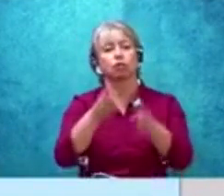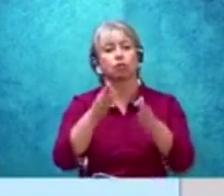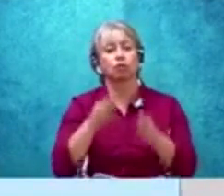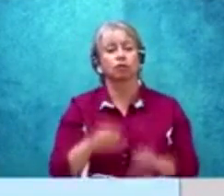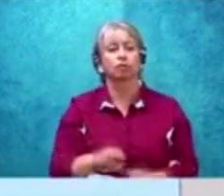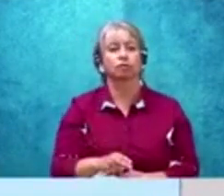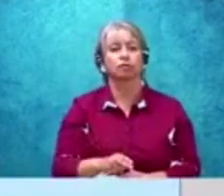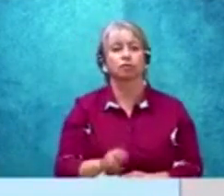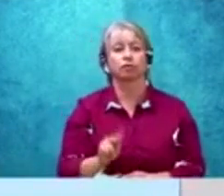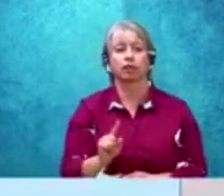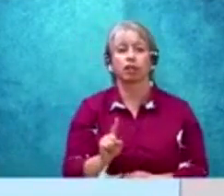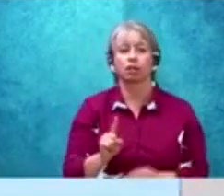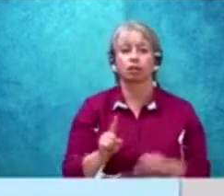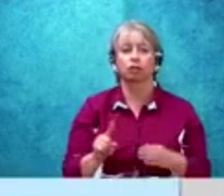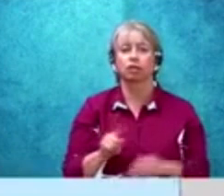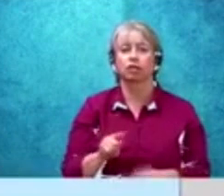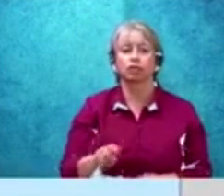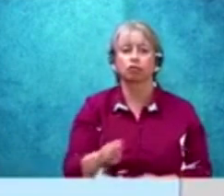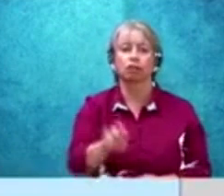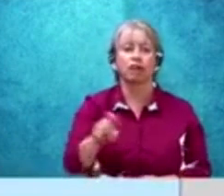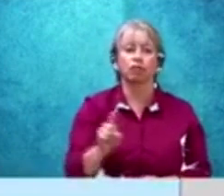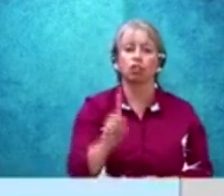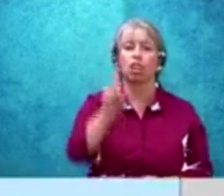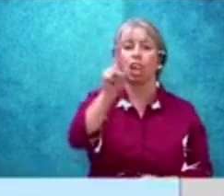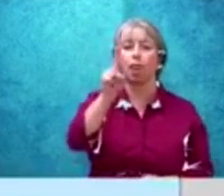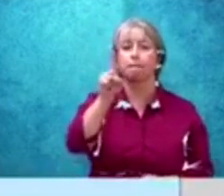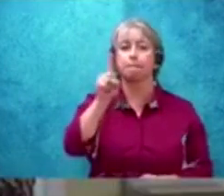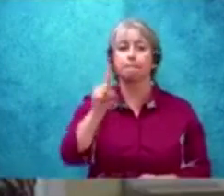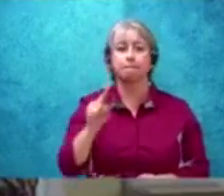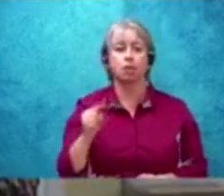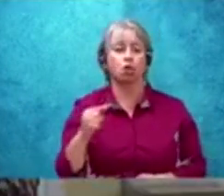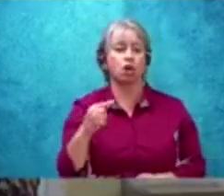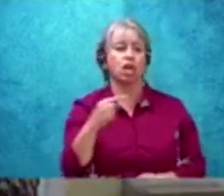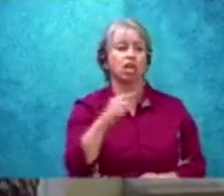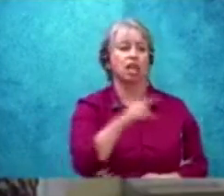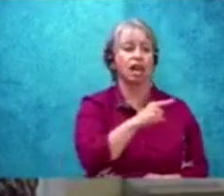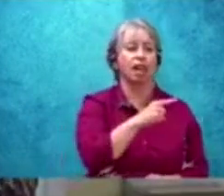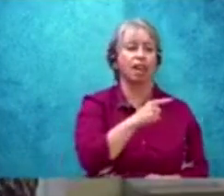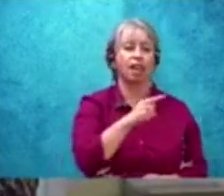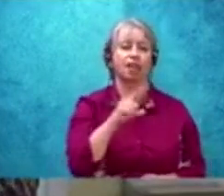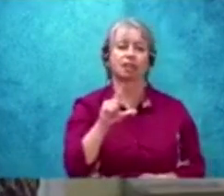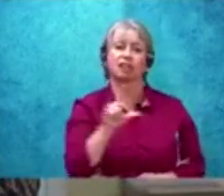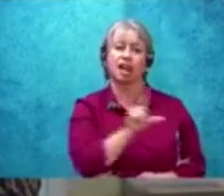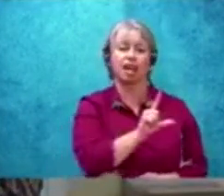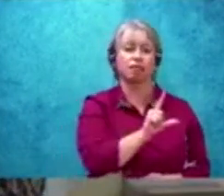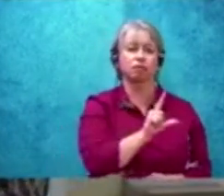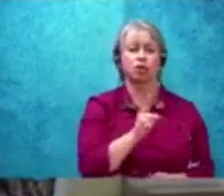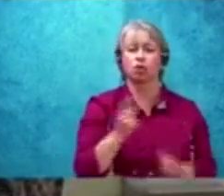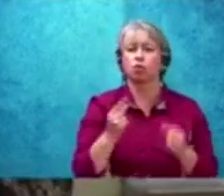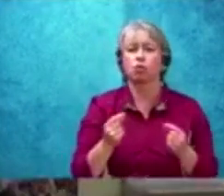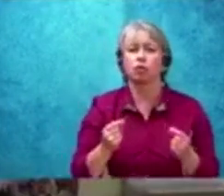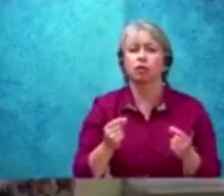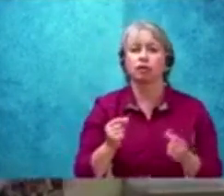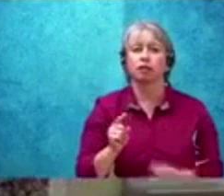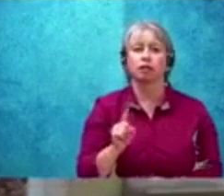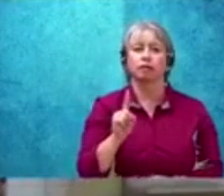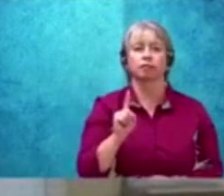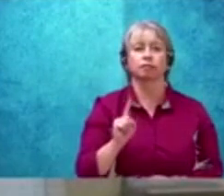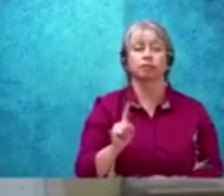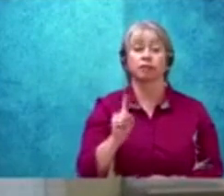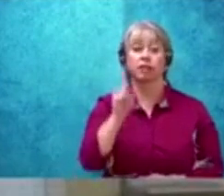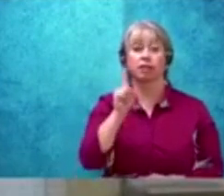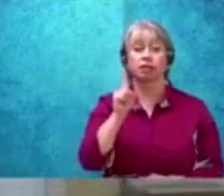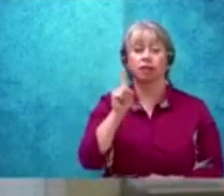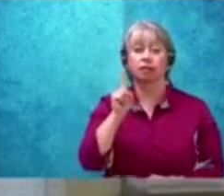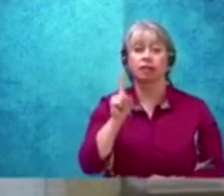travel up or we can go left. Let's see what you guys want to do. Up, all right.